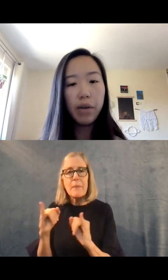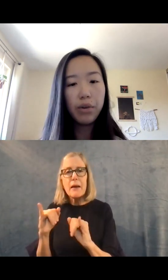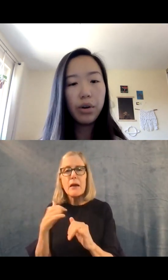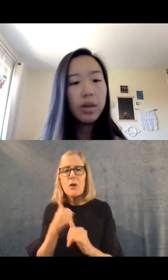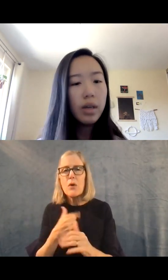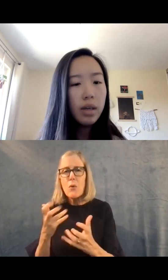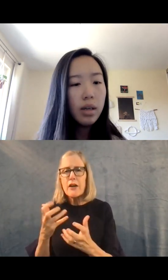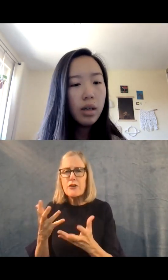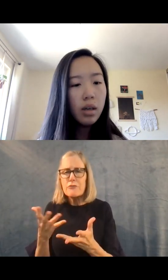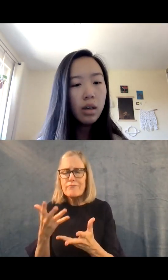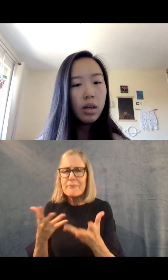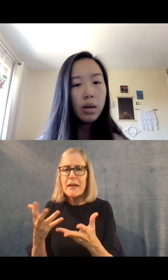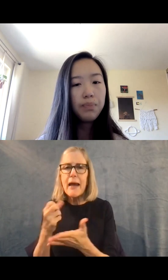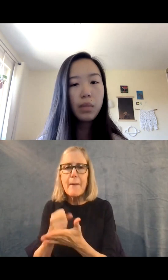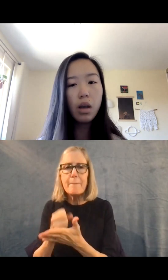getting care for her.